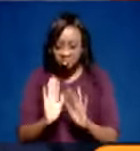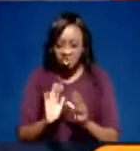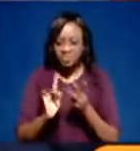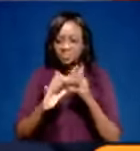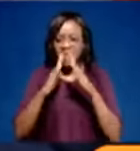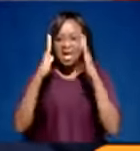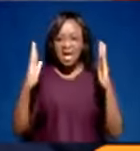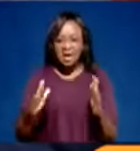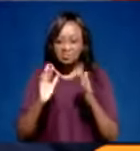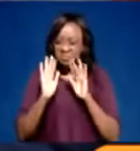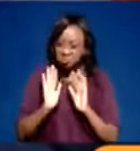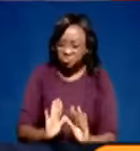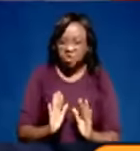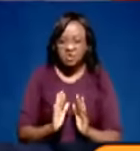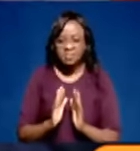housing inasimamishwa.